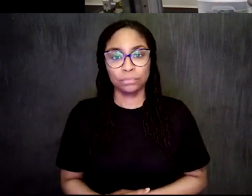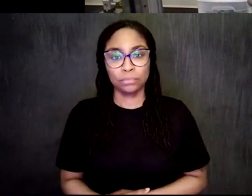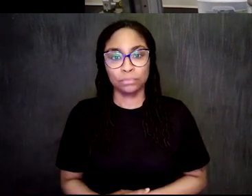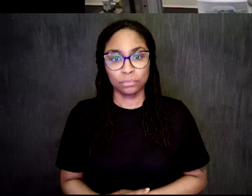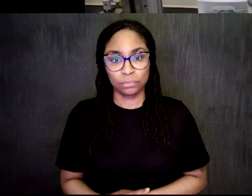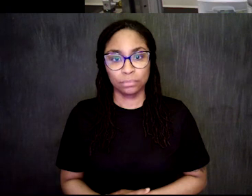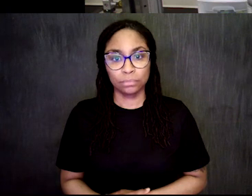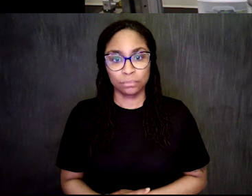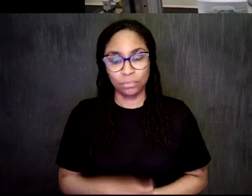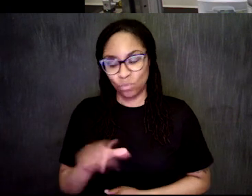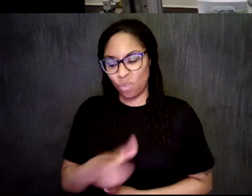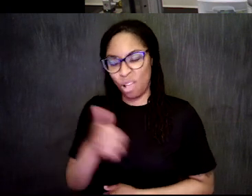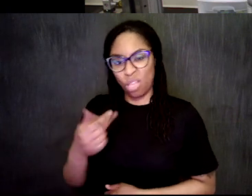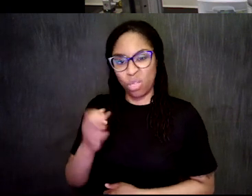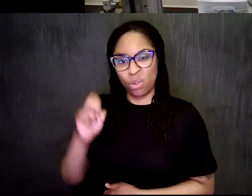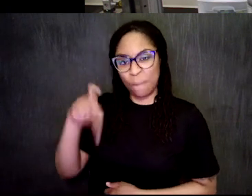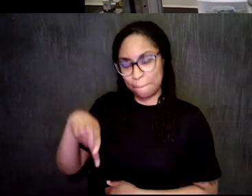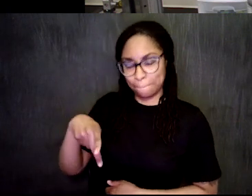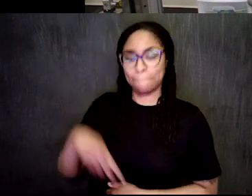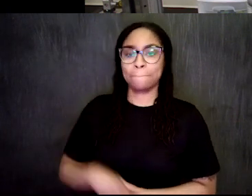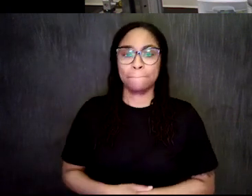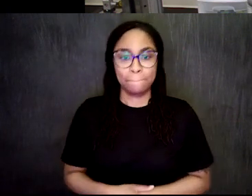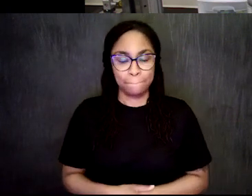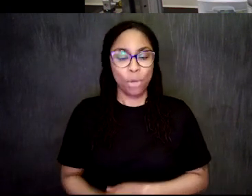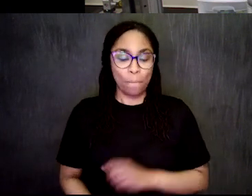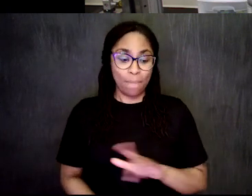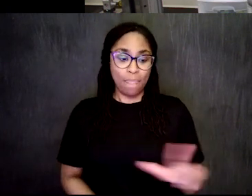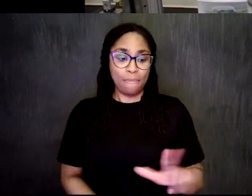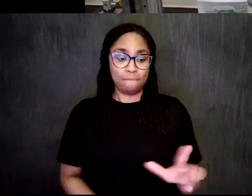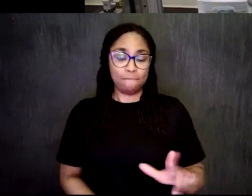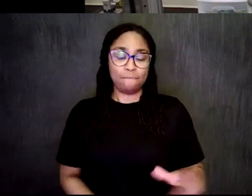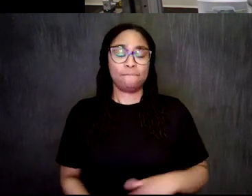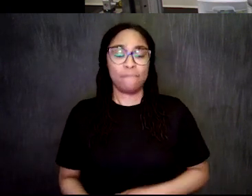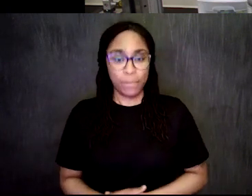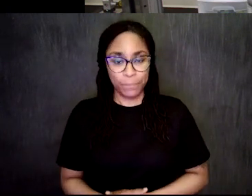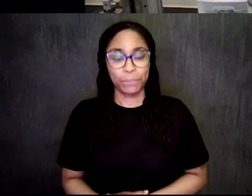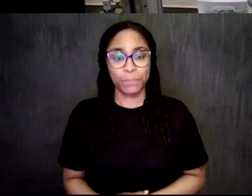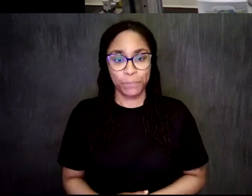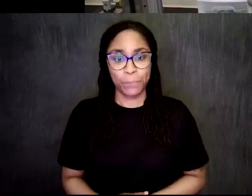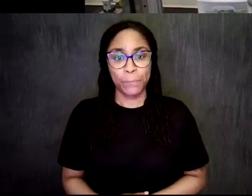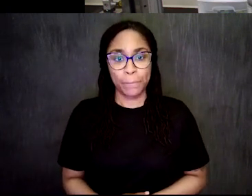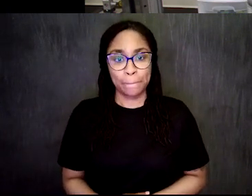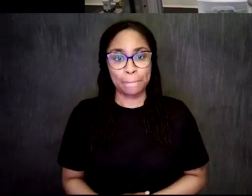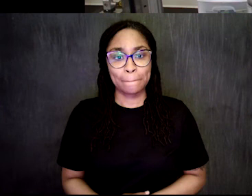maneuver, we're going to go over onto our other hip. So now I'm on my left hip.